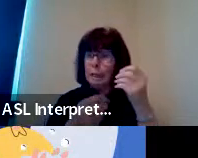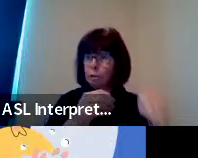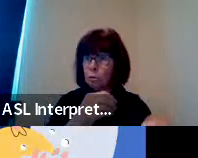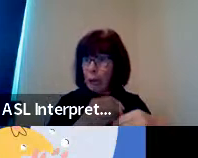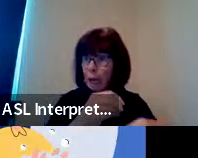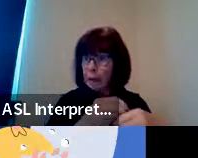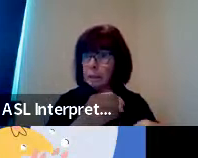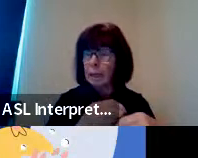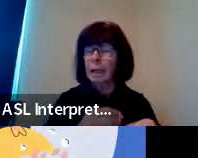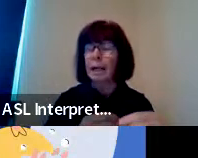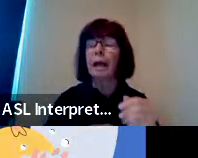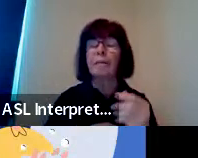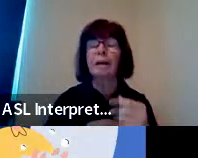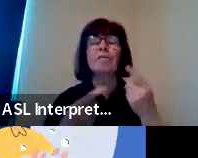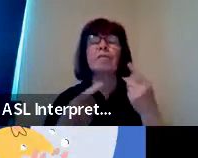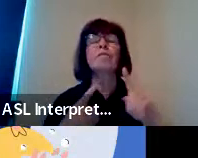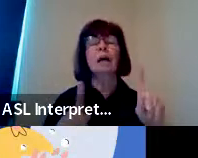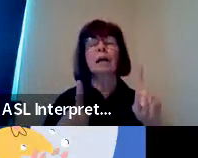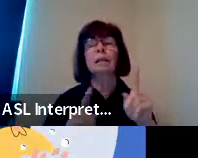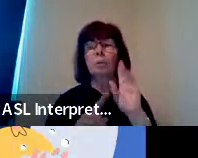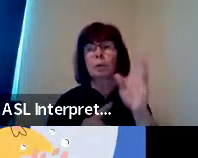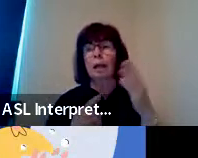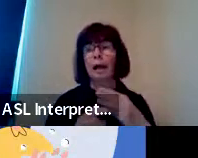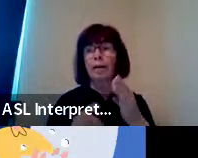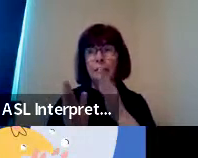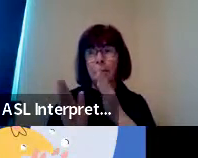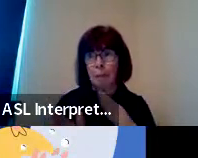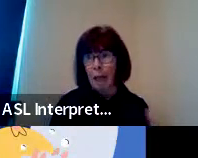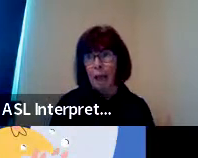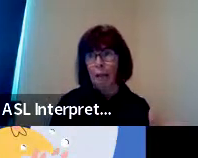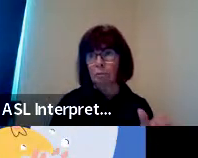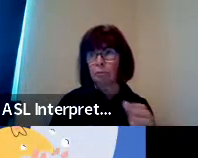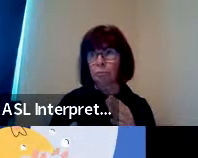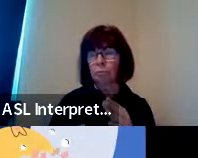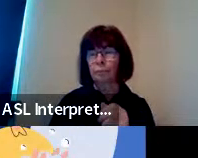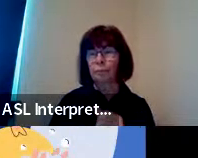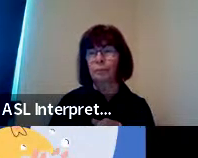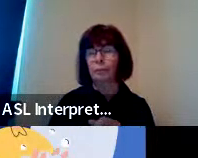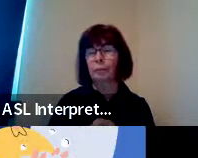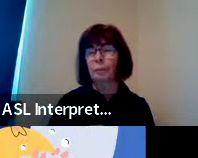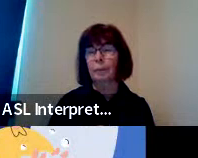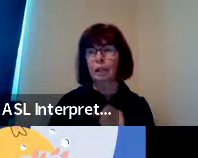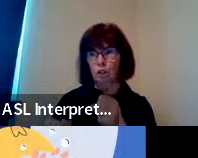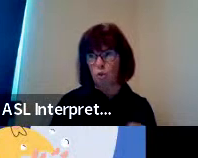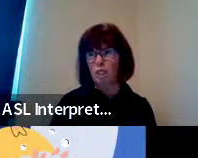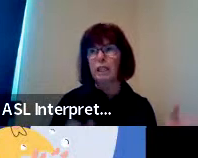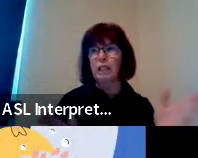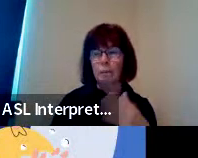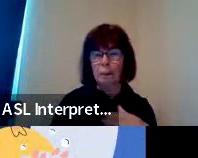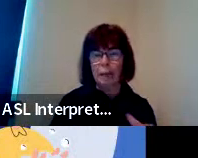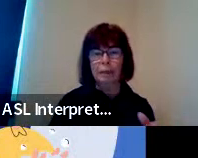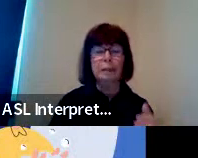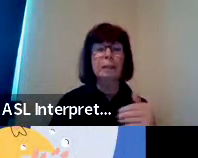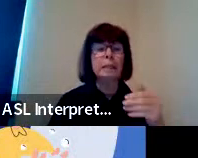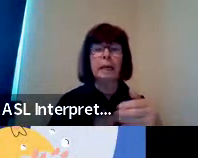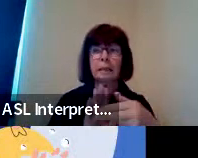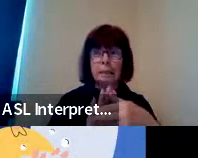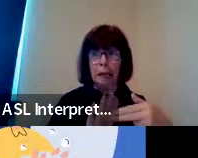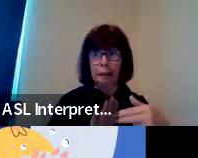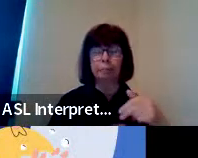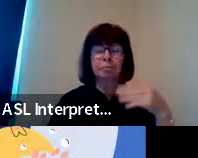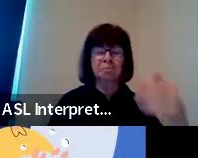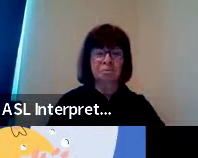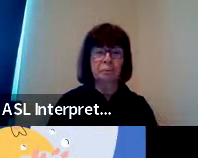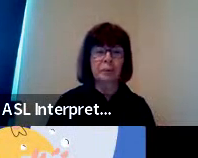strategic plan. So we really appreciate your input. Next slide. So the one thing I just want to remind you, this